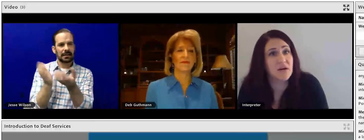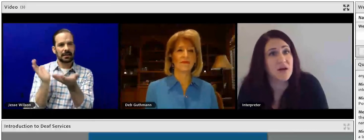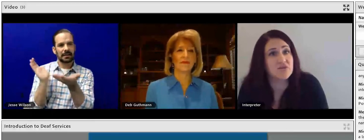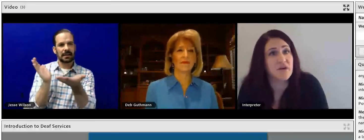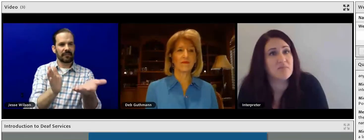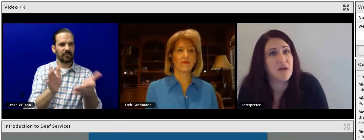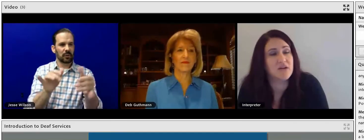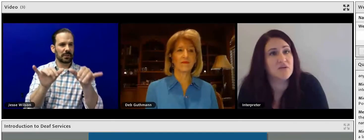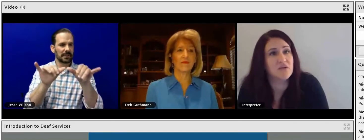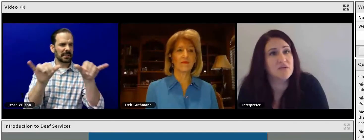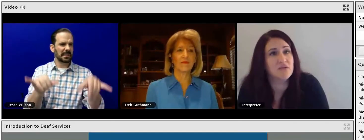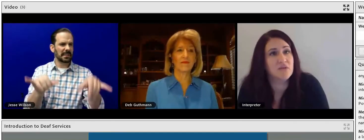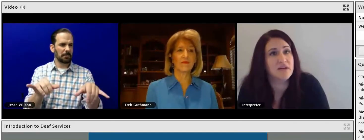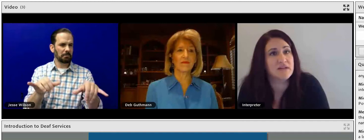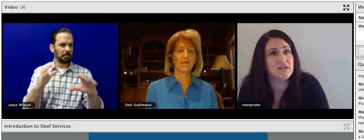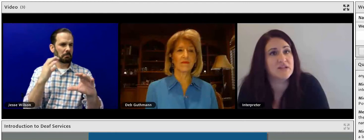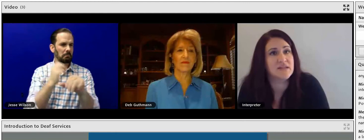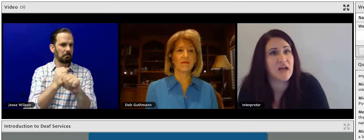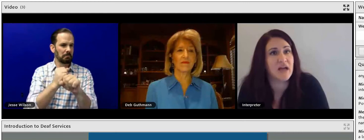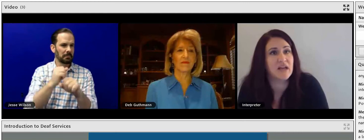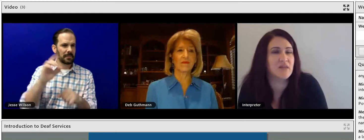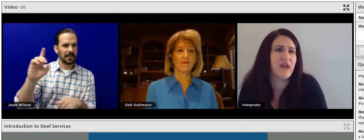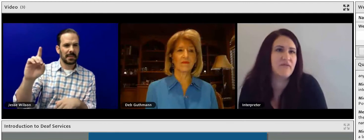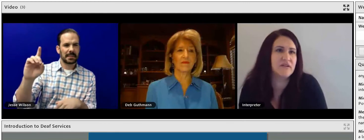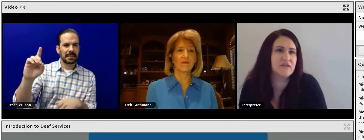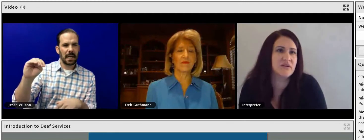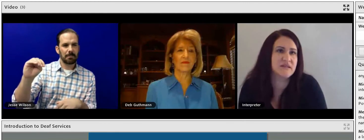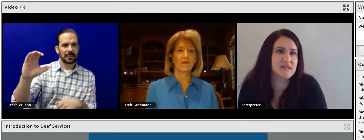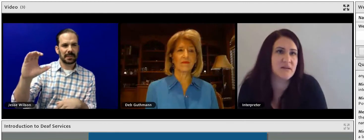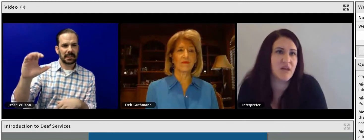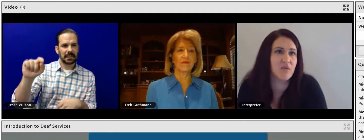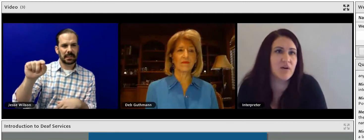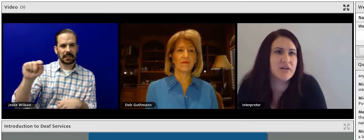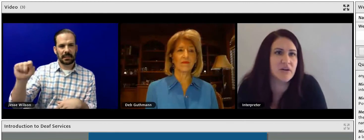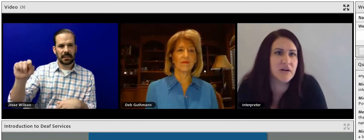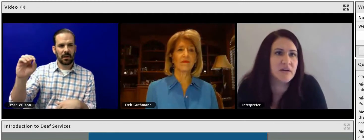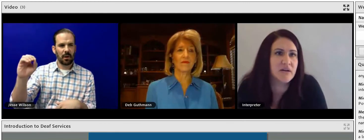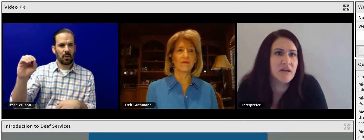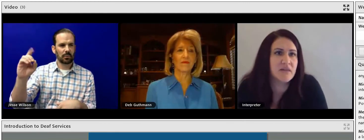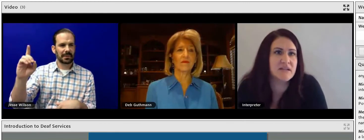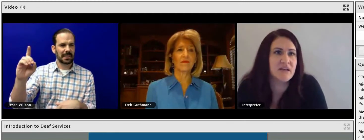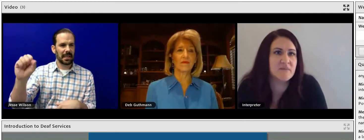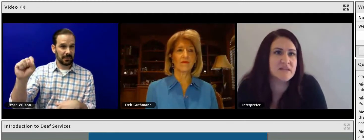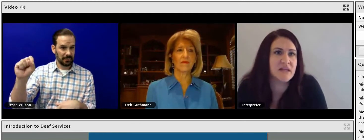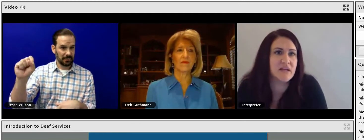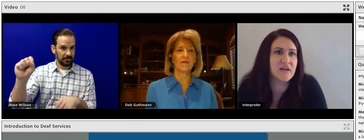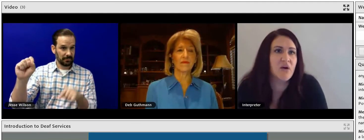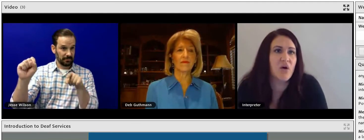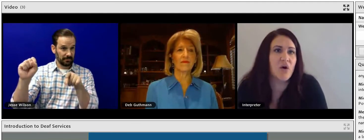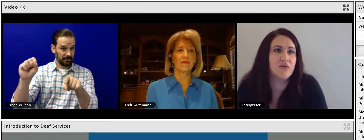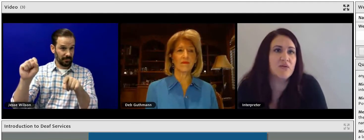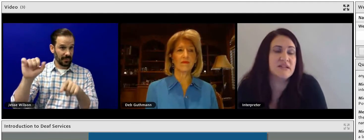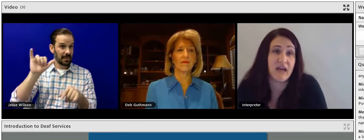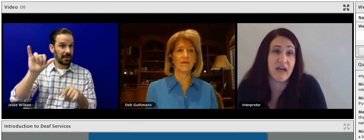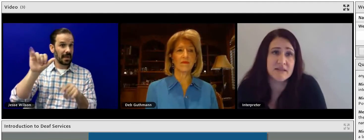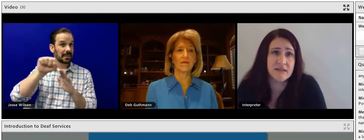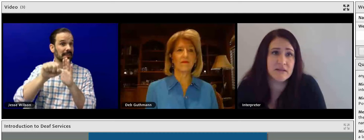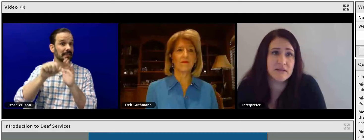the drug and medical organizations that we have a certain system that we're under, the